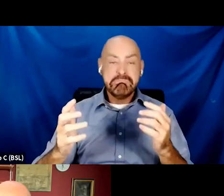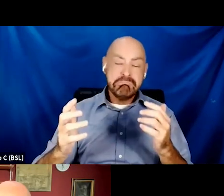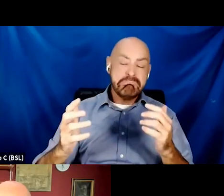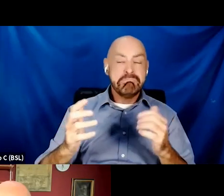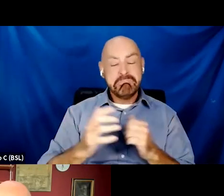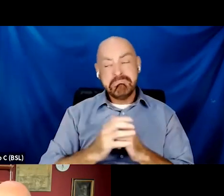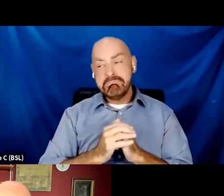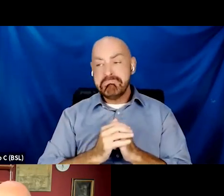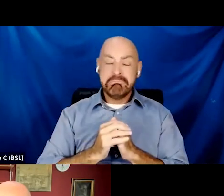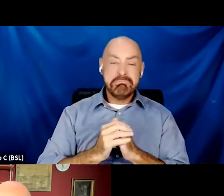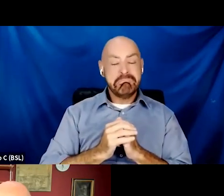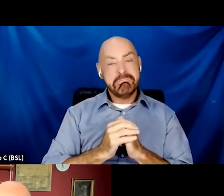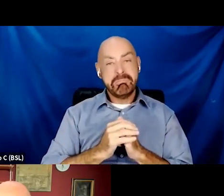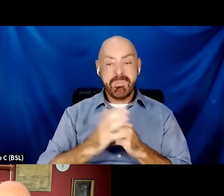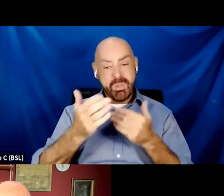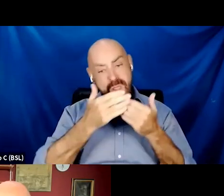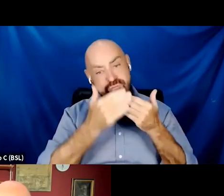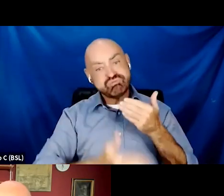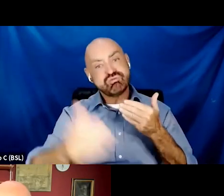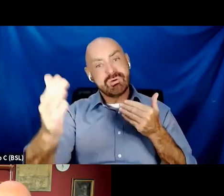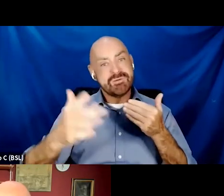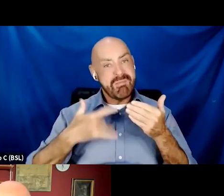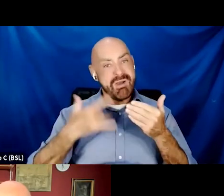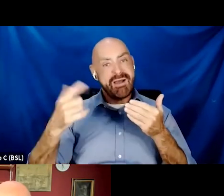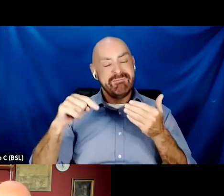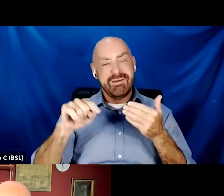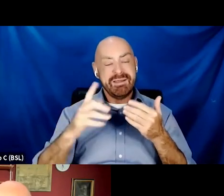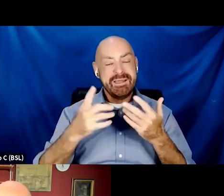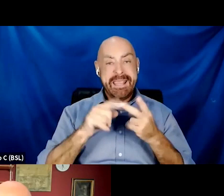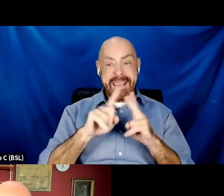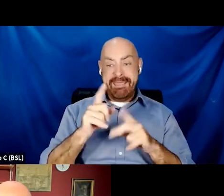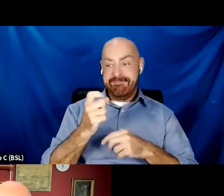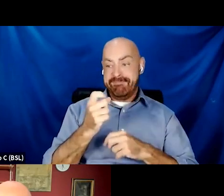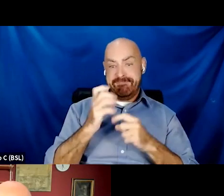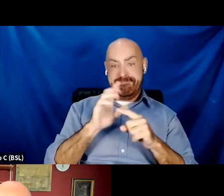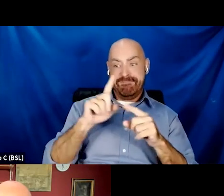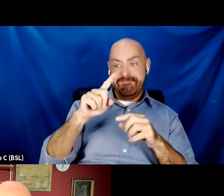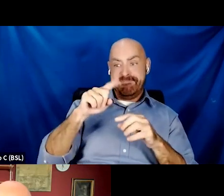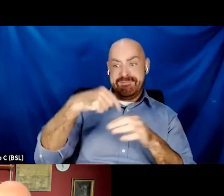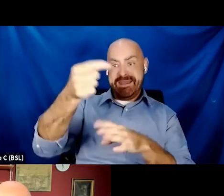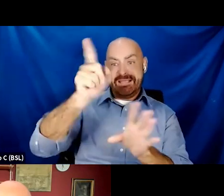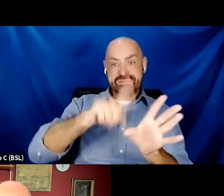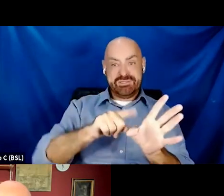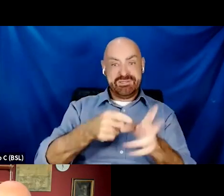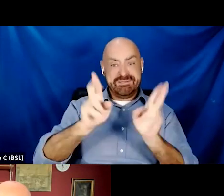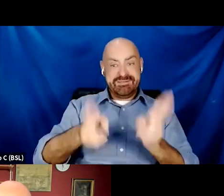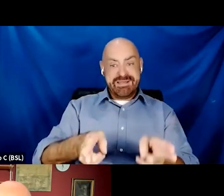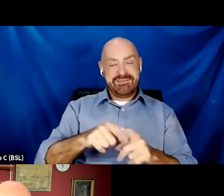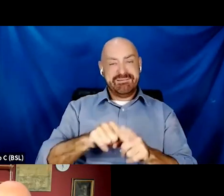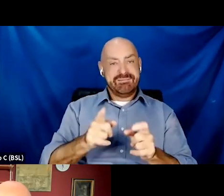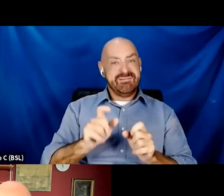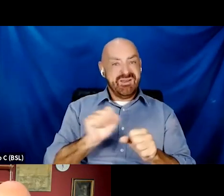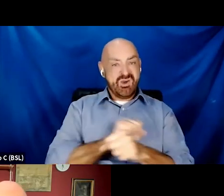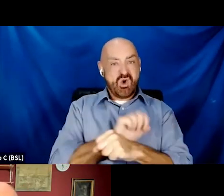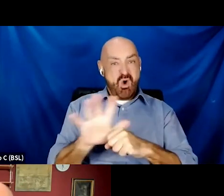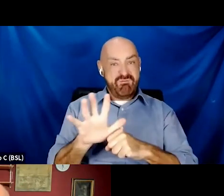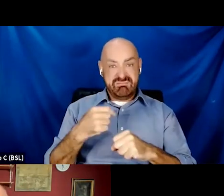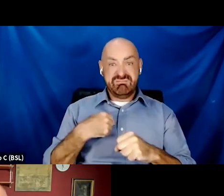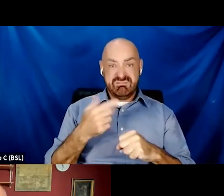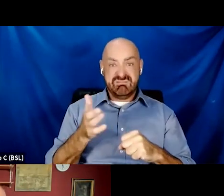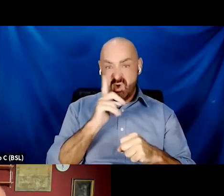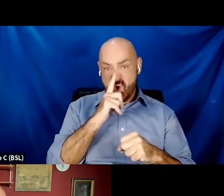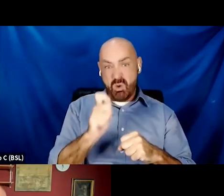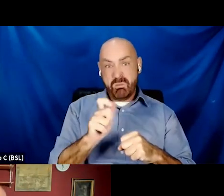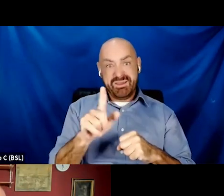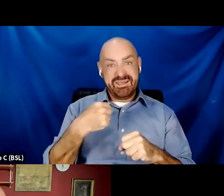for the rest of my life, this is, if I were to die next year, 1 out of 10 times it will be COVID that gets me at my age, and I'm a fat out